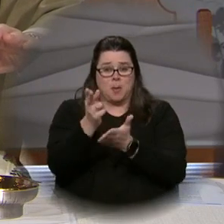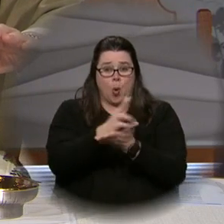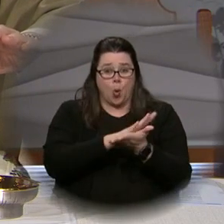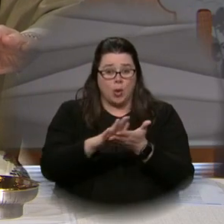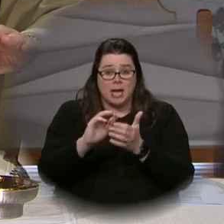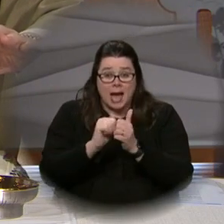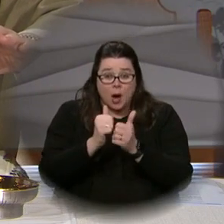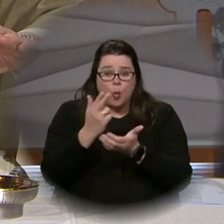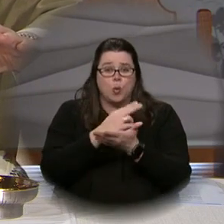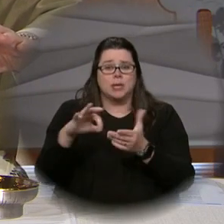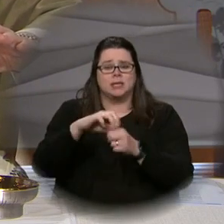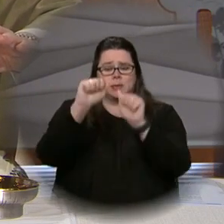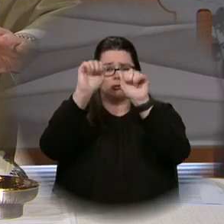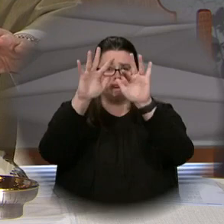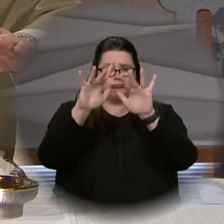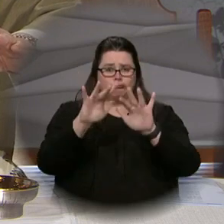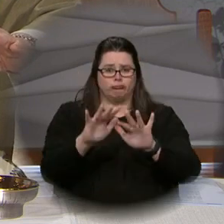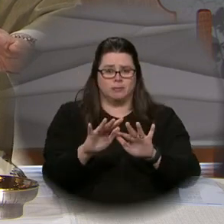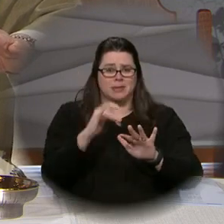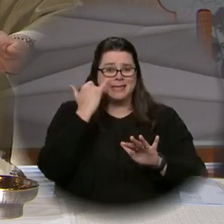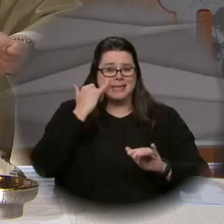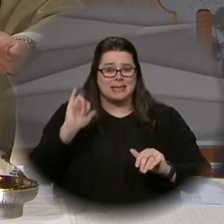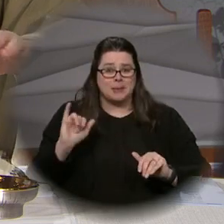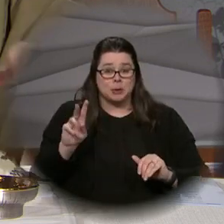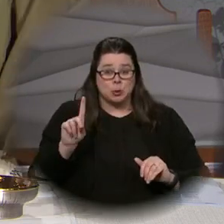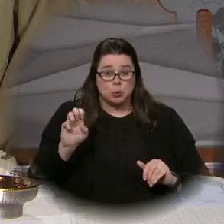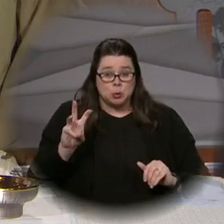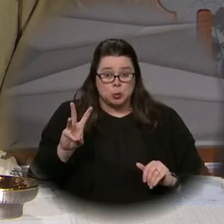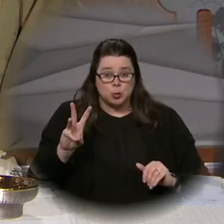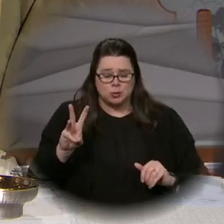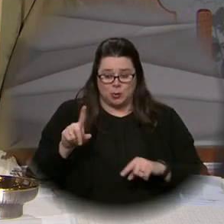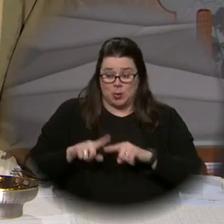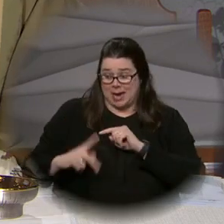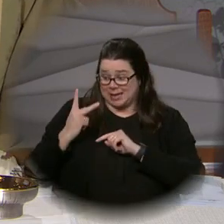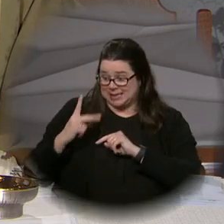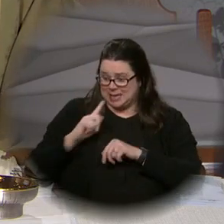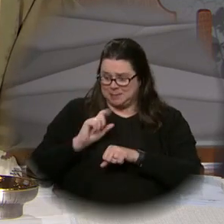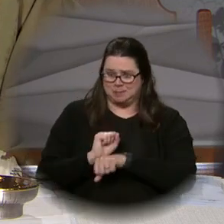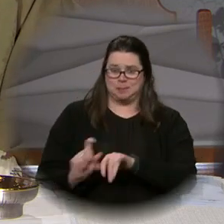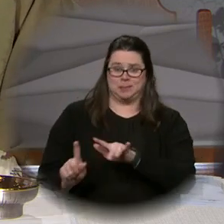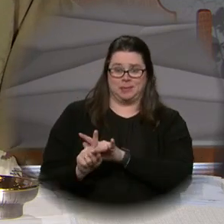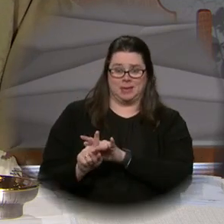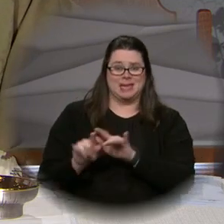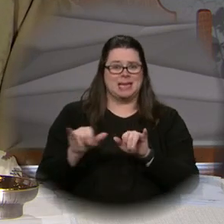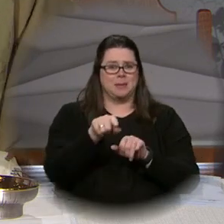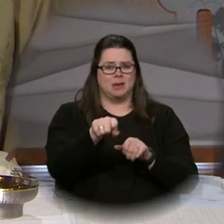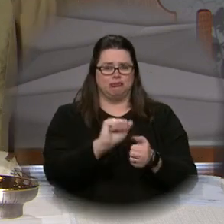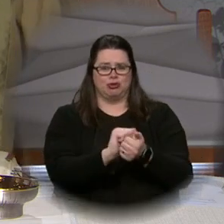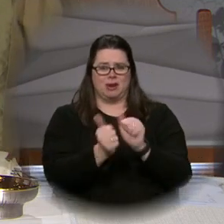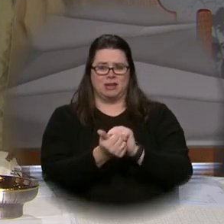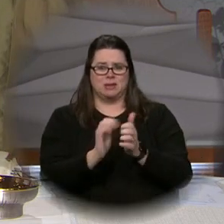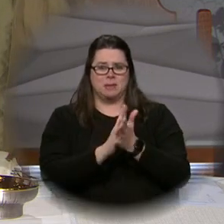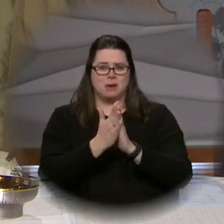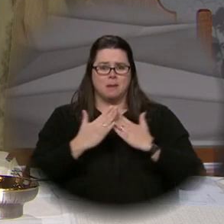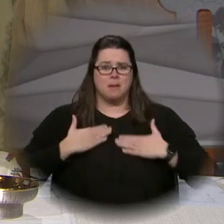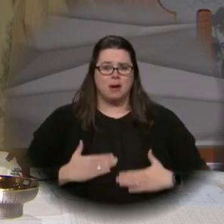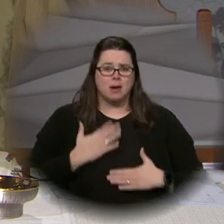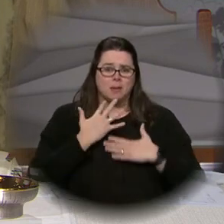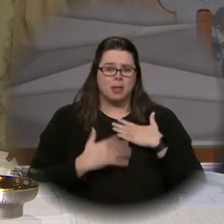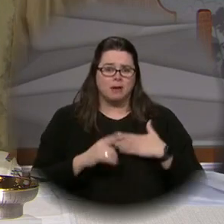by sending down your Spirit upon them like the dewfall, so that they may become for us the body and the blood of our Lord Jesus